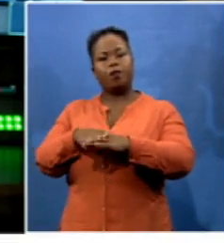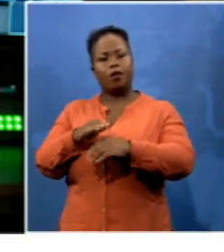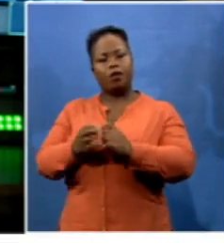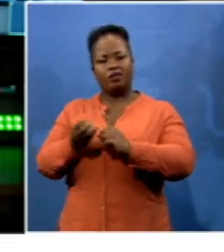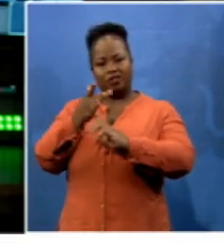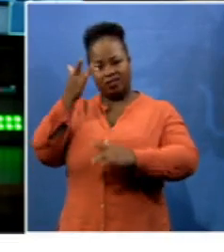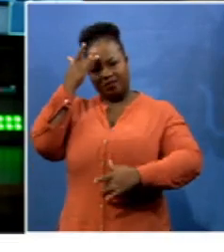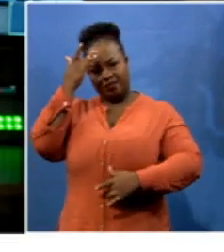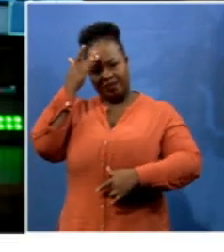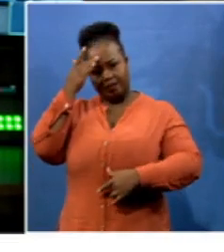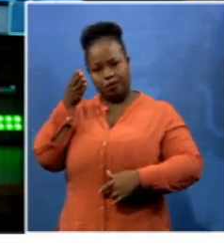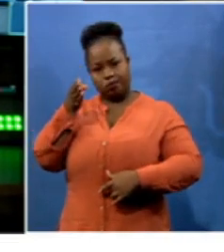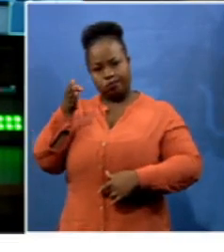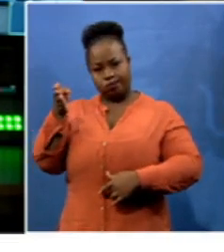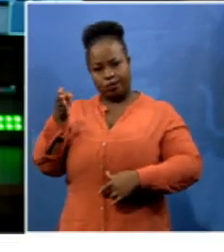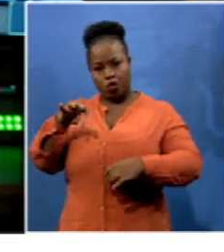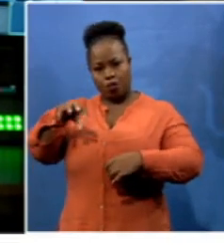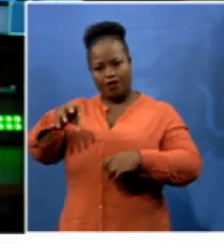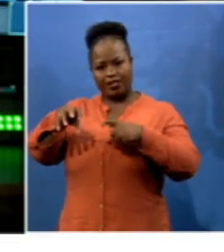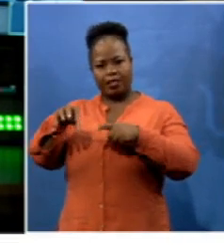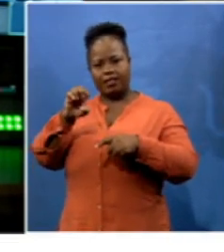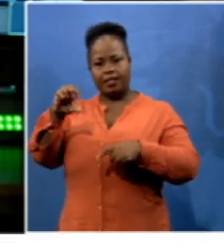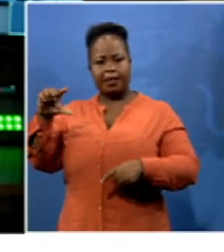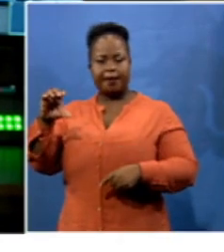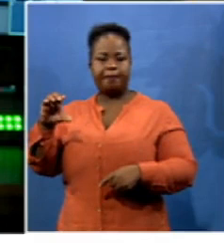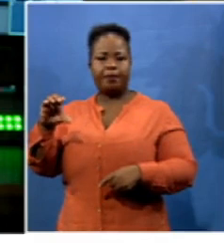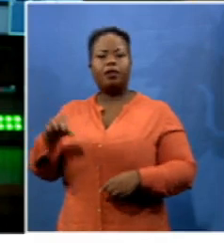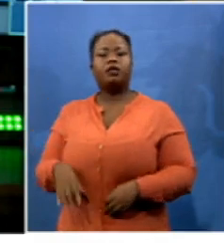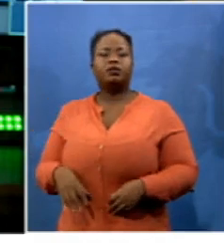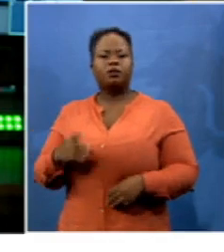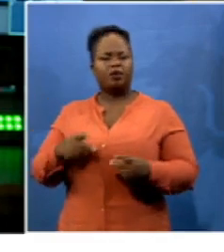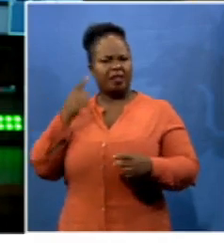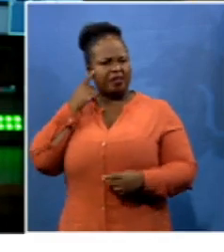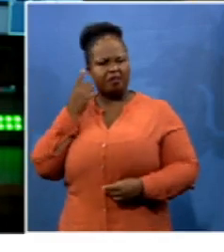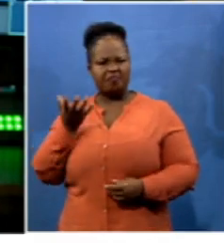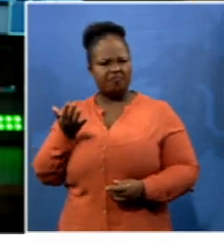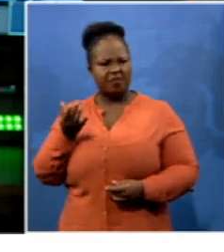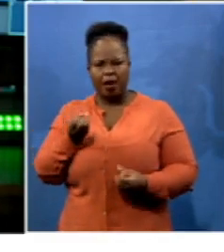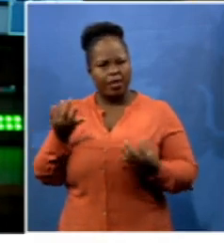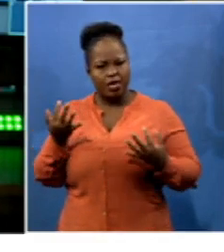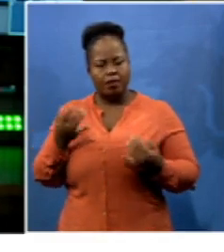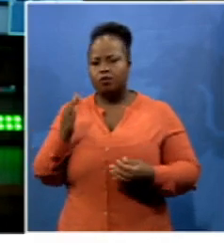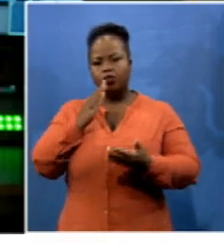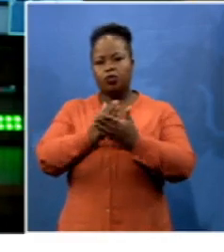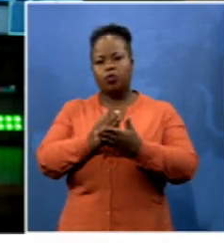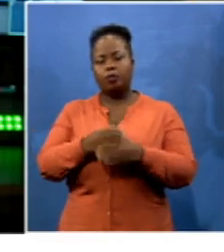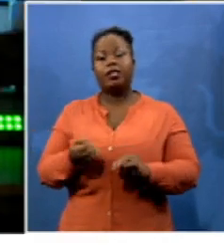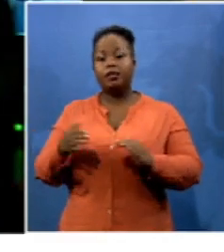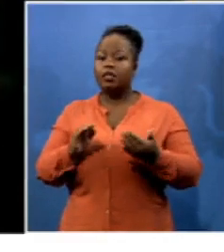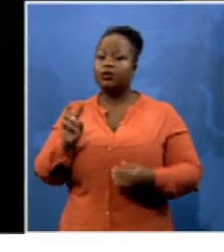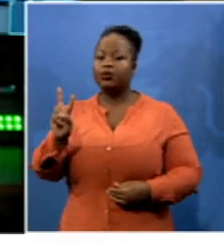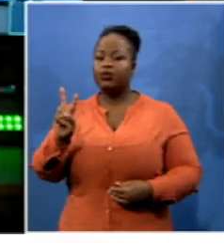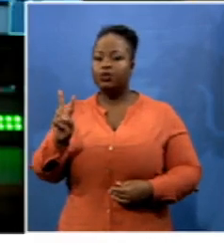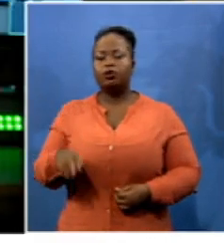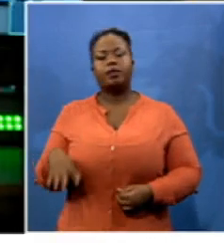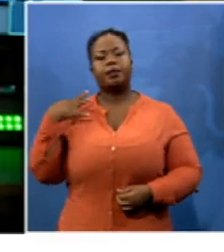COVID-19 pandemic in the province. There've been, I'm not too sure how many positive cases with 2 deaths, and the minister